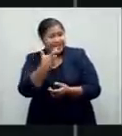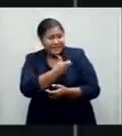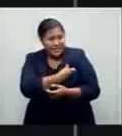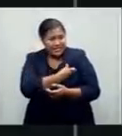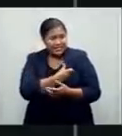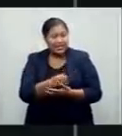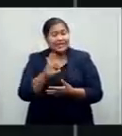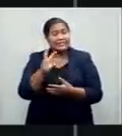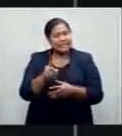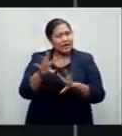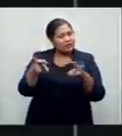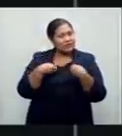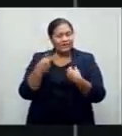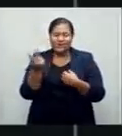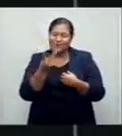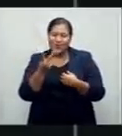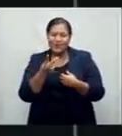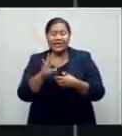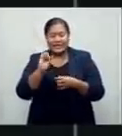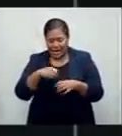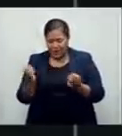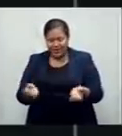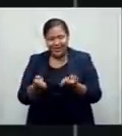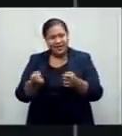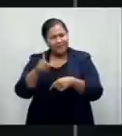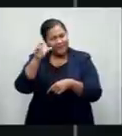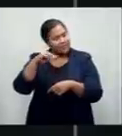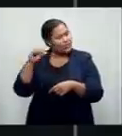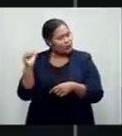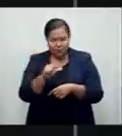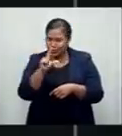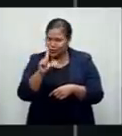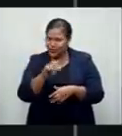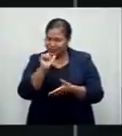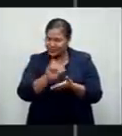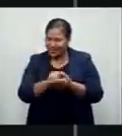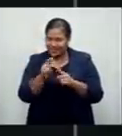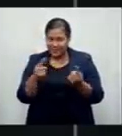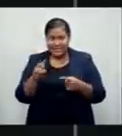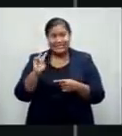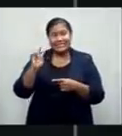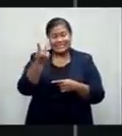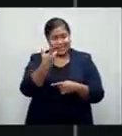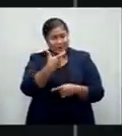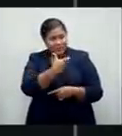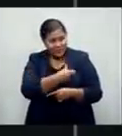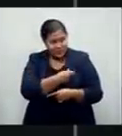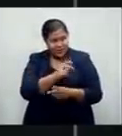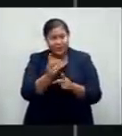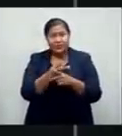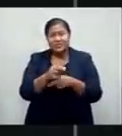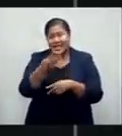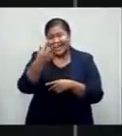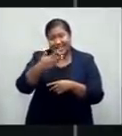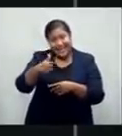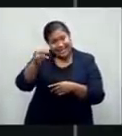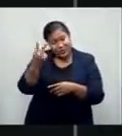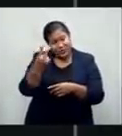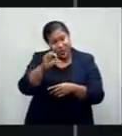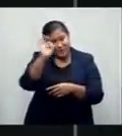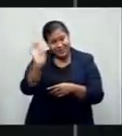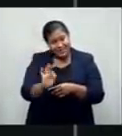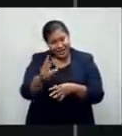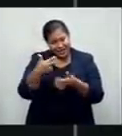of those who received both jabs are encouraging Fijians to do the right thing. The second dose of the vaccine reduces 92% of